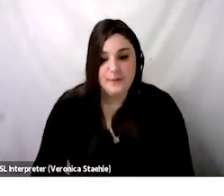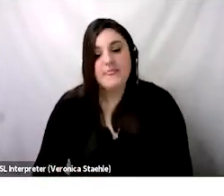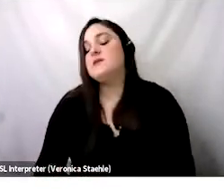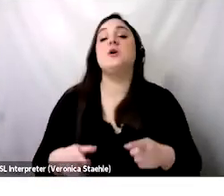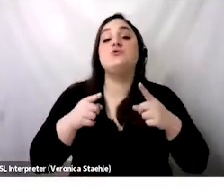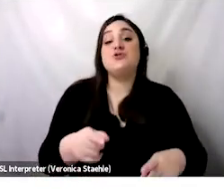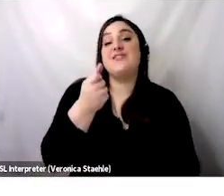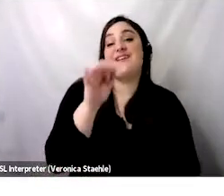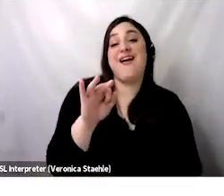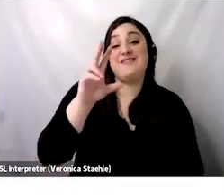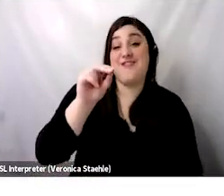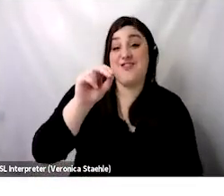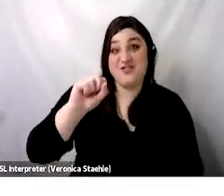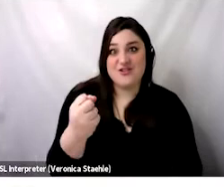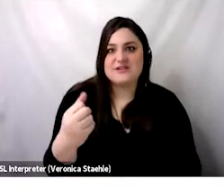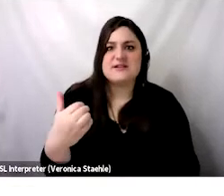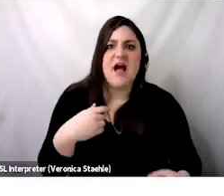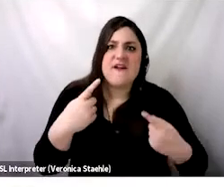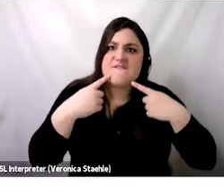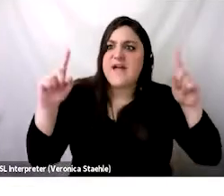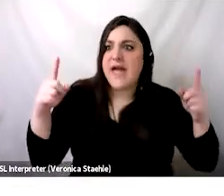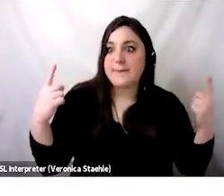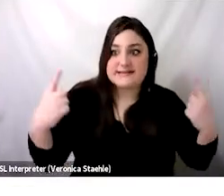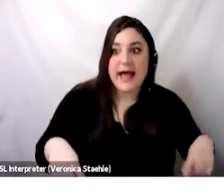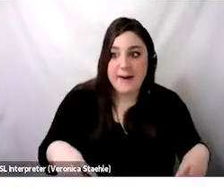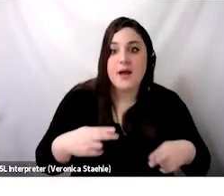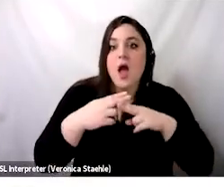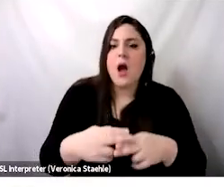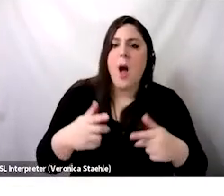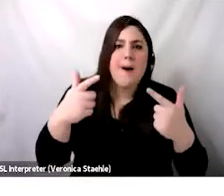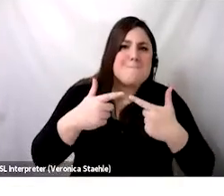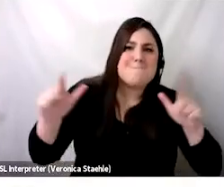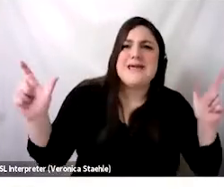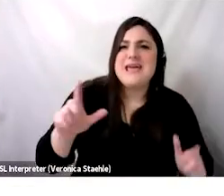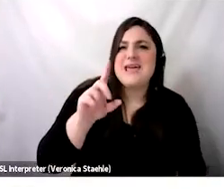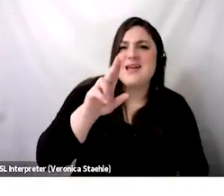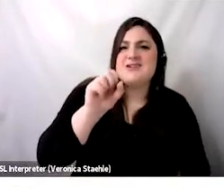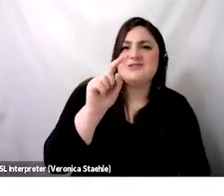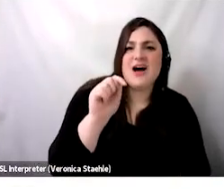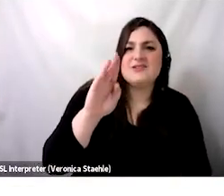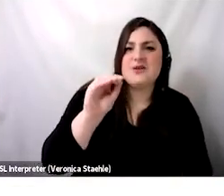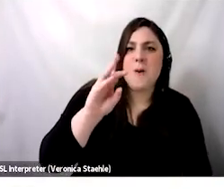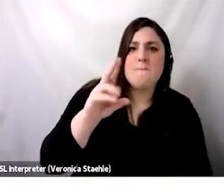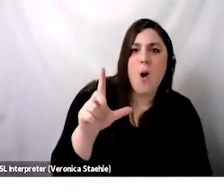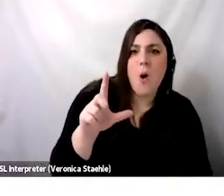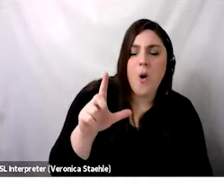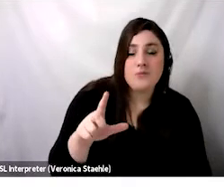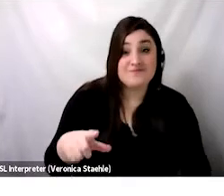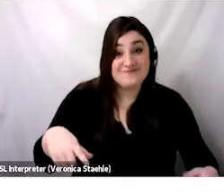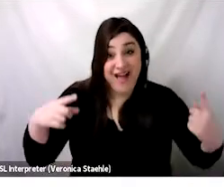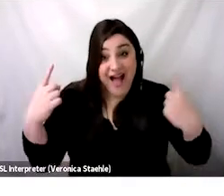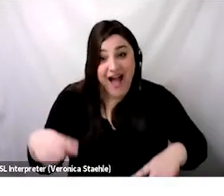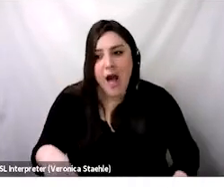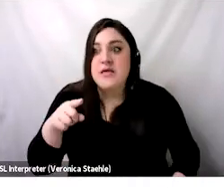Big Dust Bowl, in which millions and millions of topsoil was washed